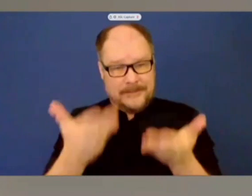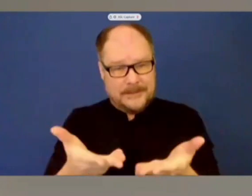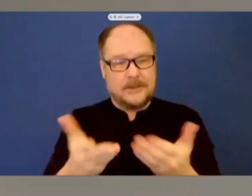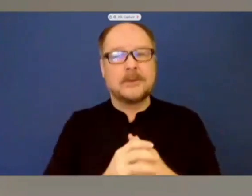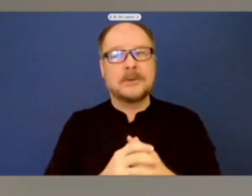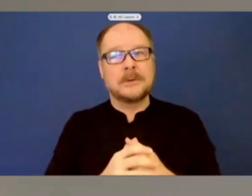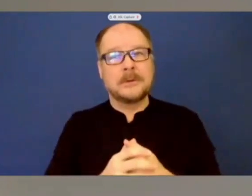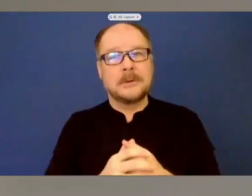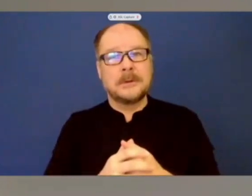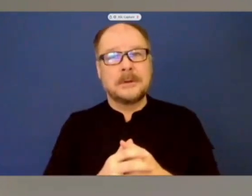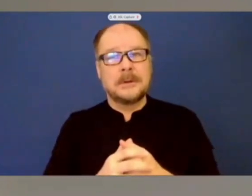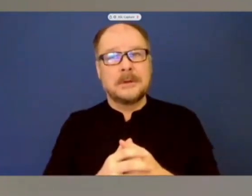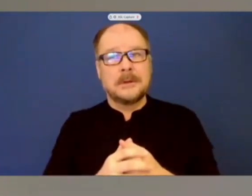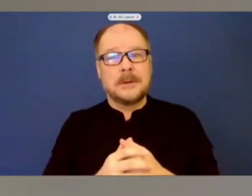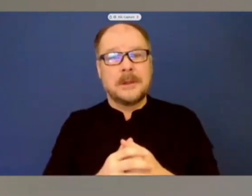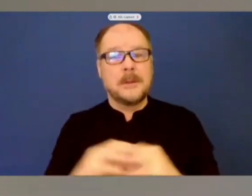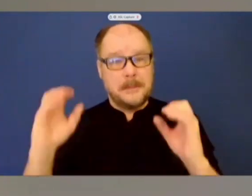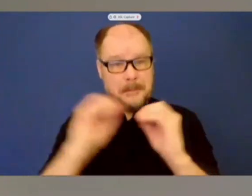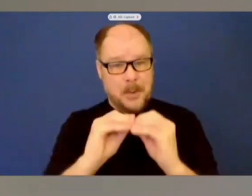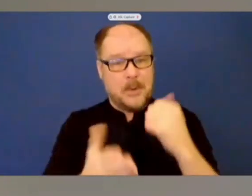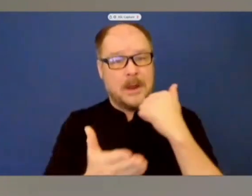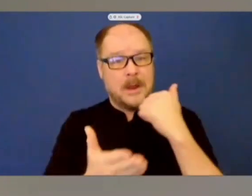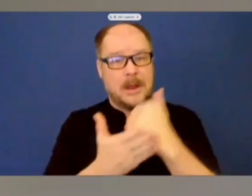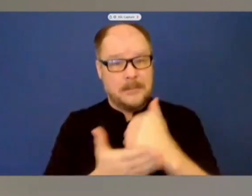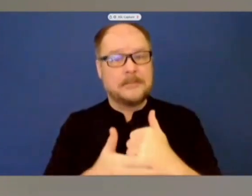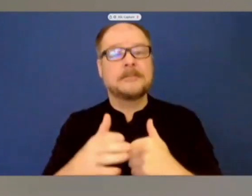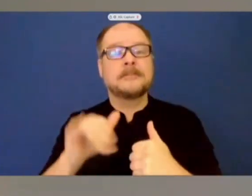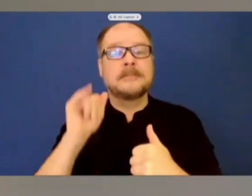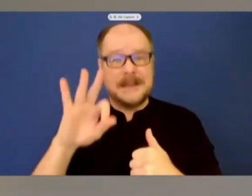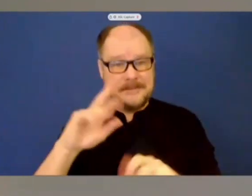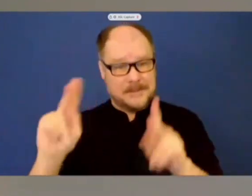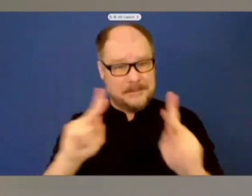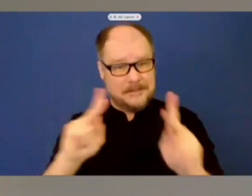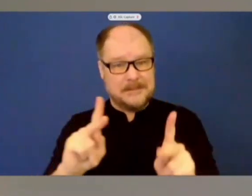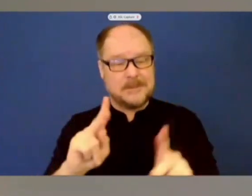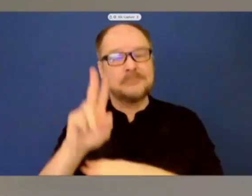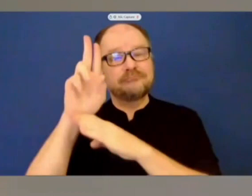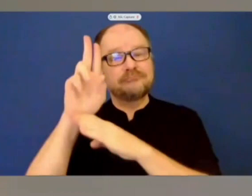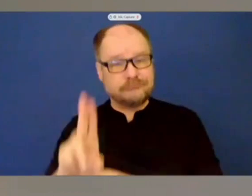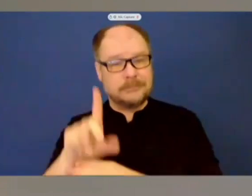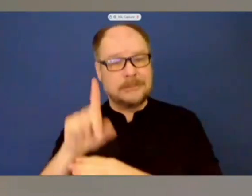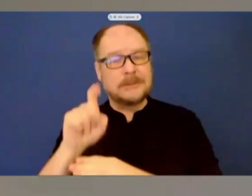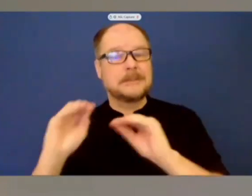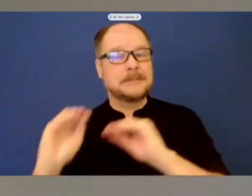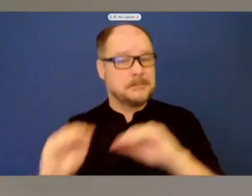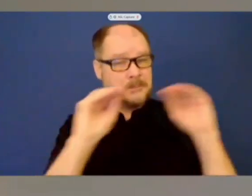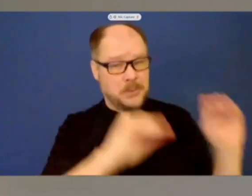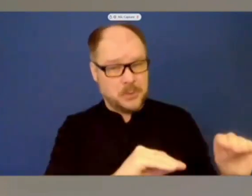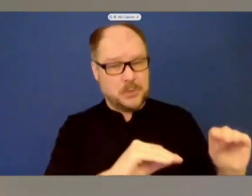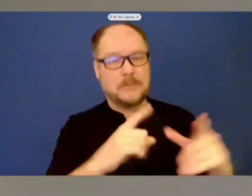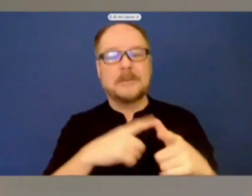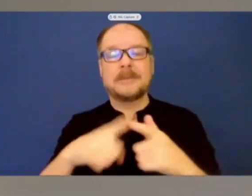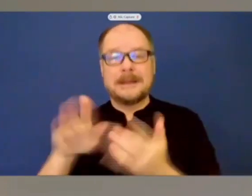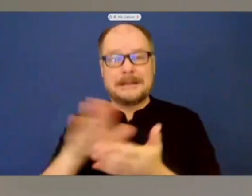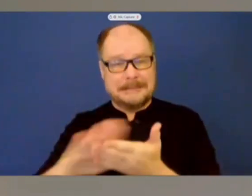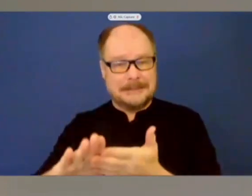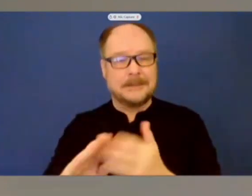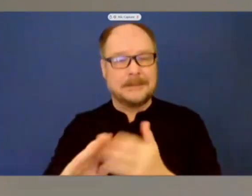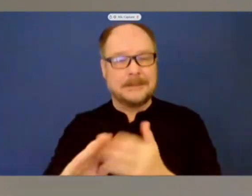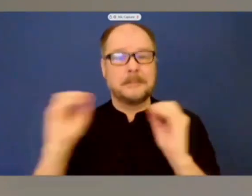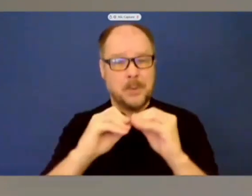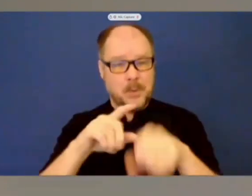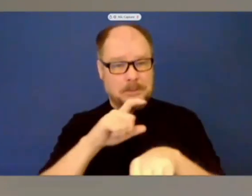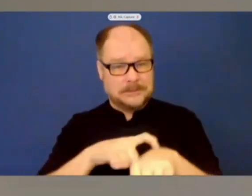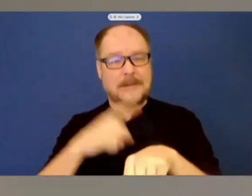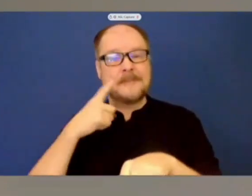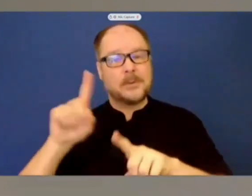they had more time to get used to the idea of needing to move off the site so that it could be cleaned, and more time working with the advocates and the others